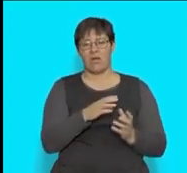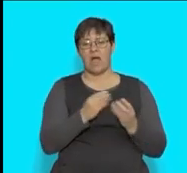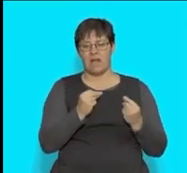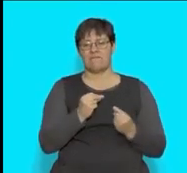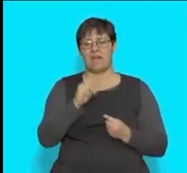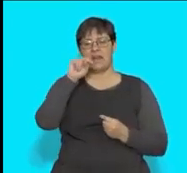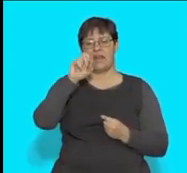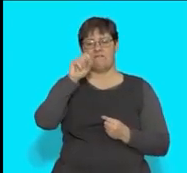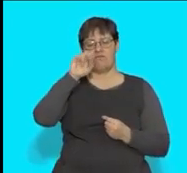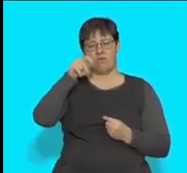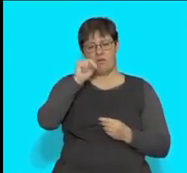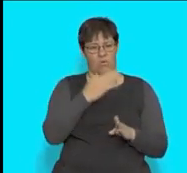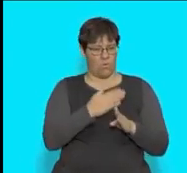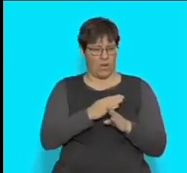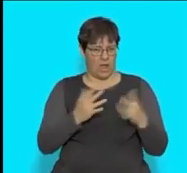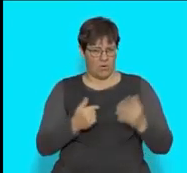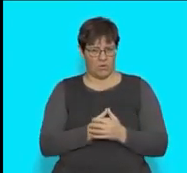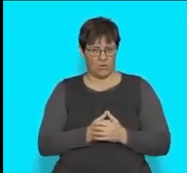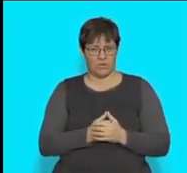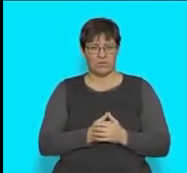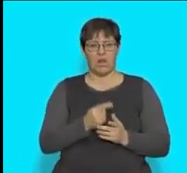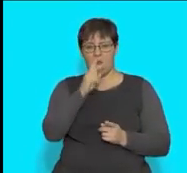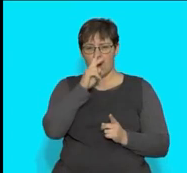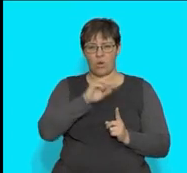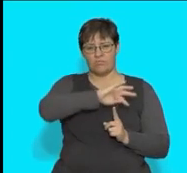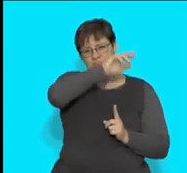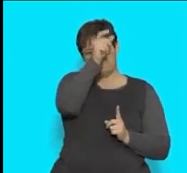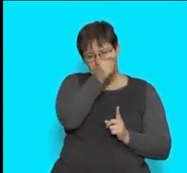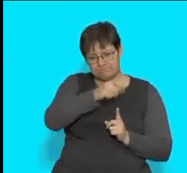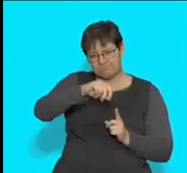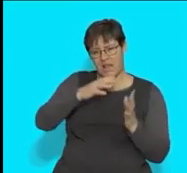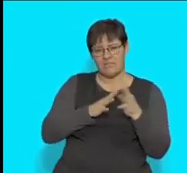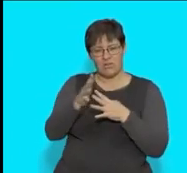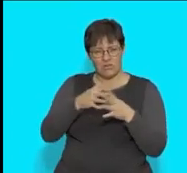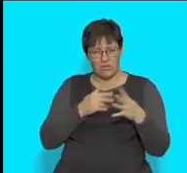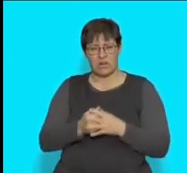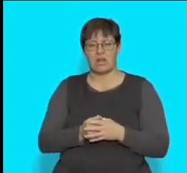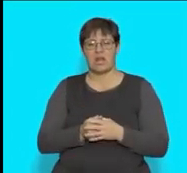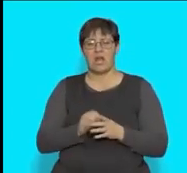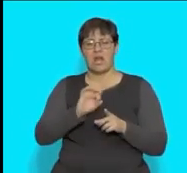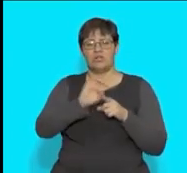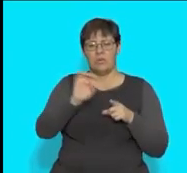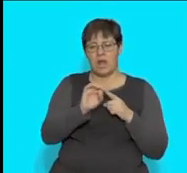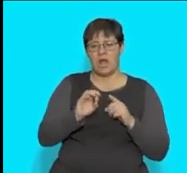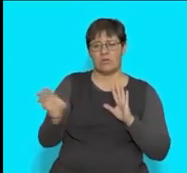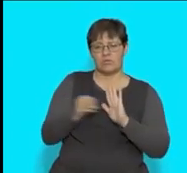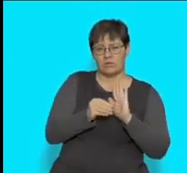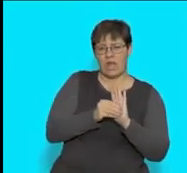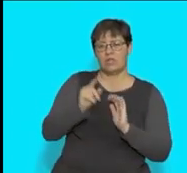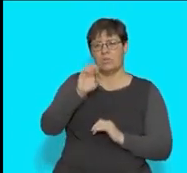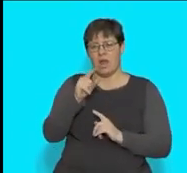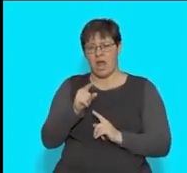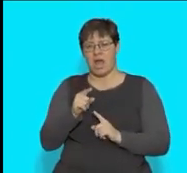got how the nephron works. We looked at this glomerular filtration. We looked at tubular reabsorption and